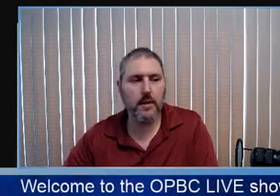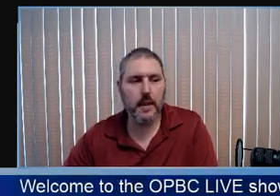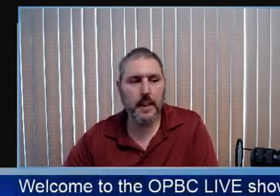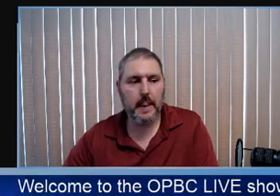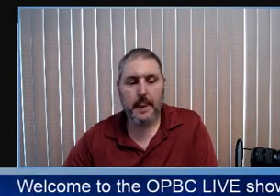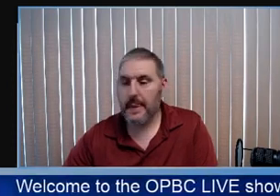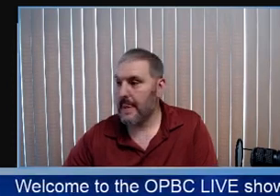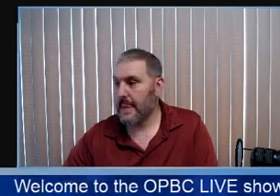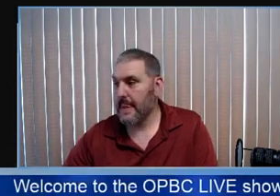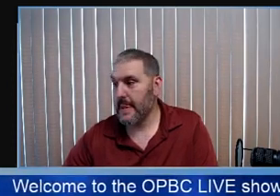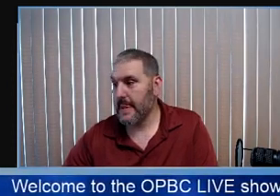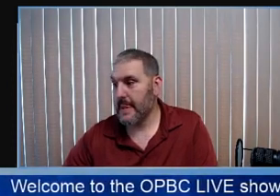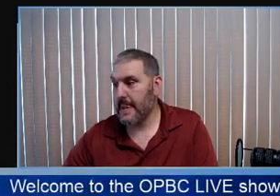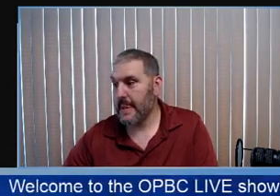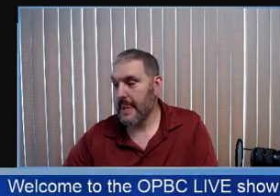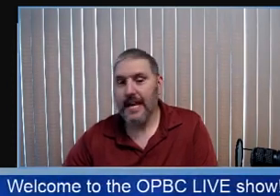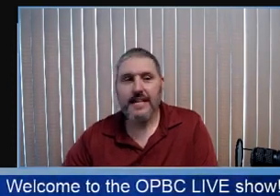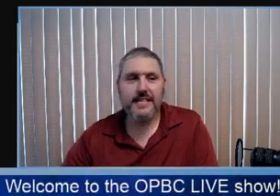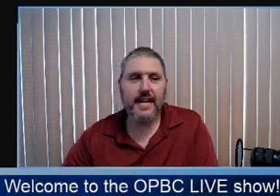airport.